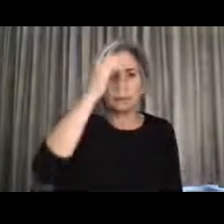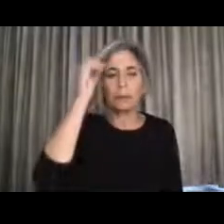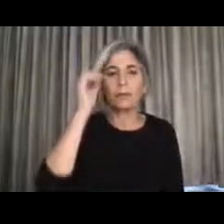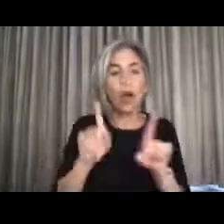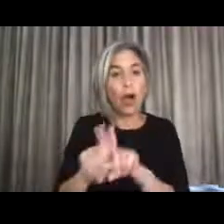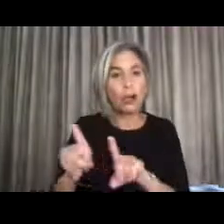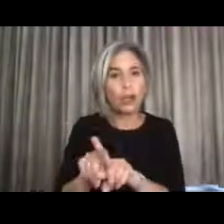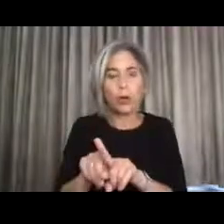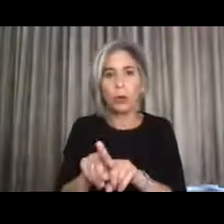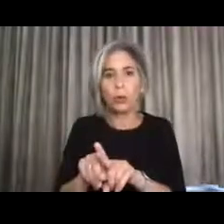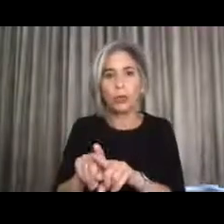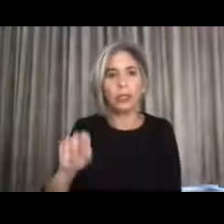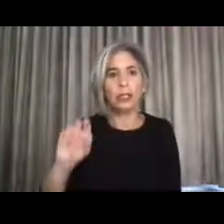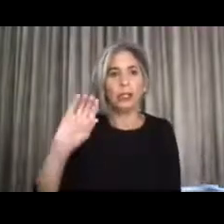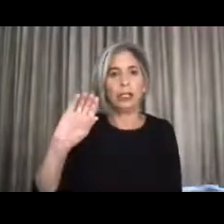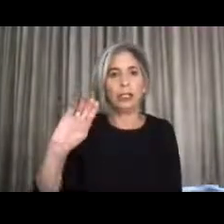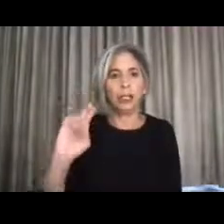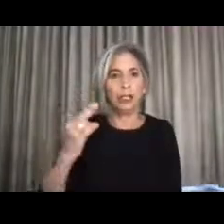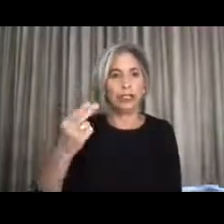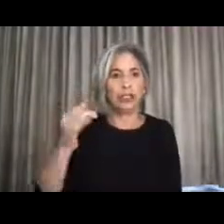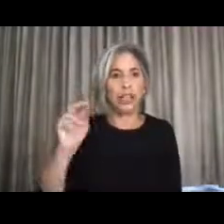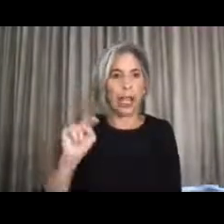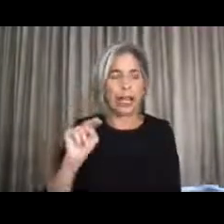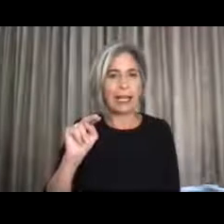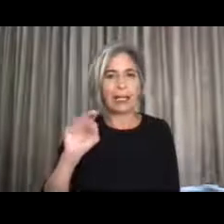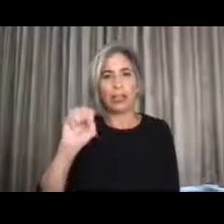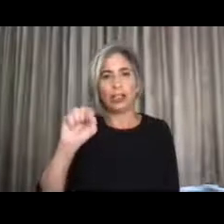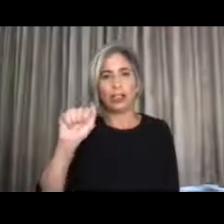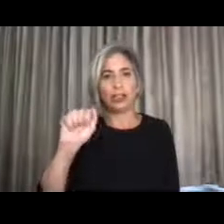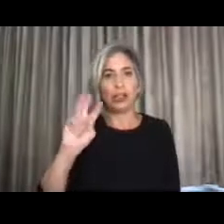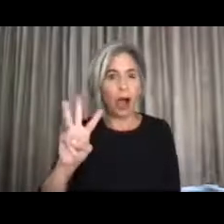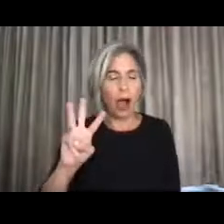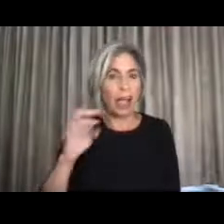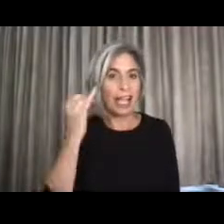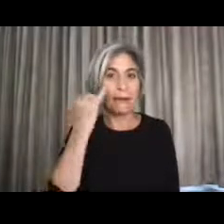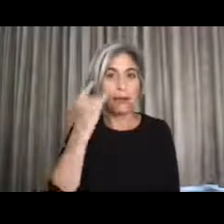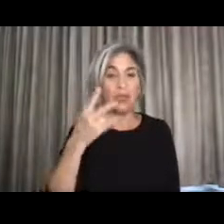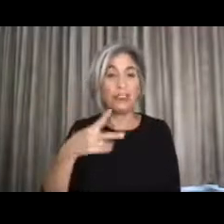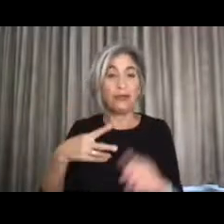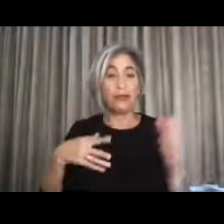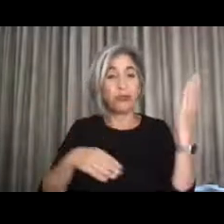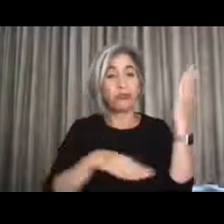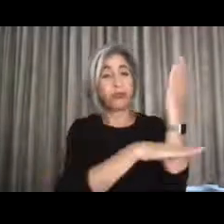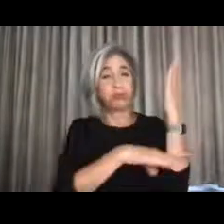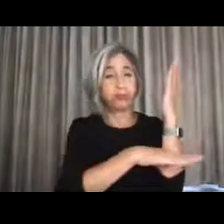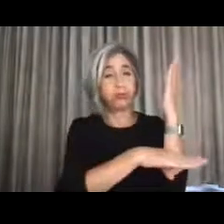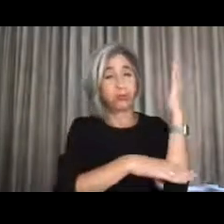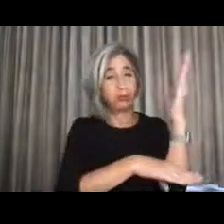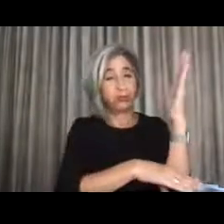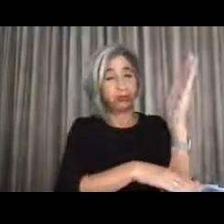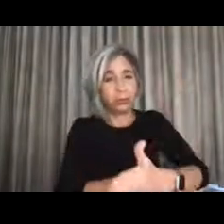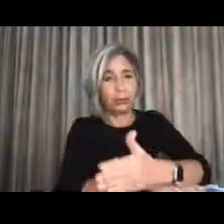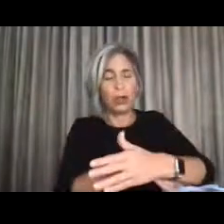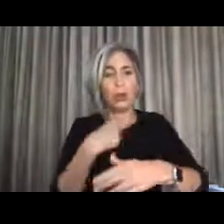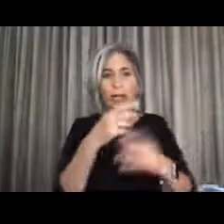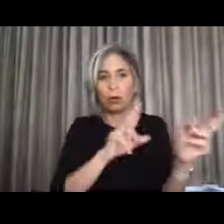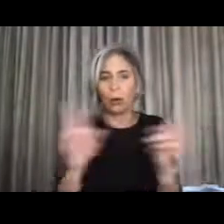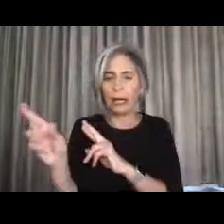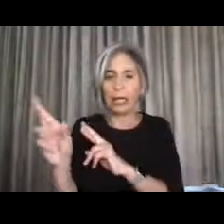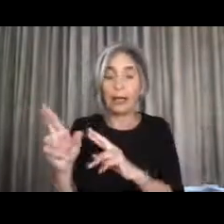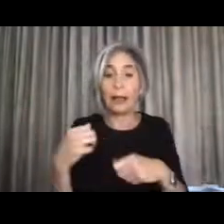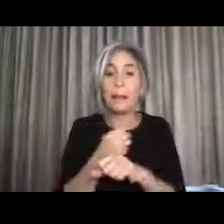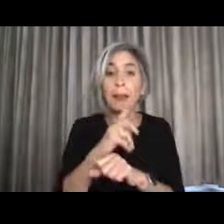chainsaws and whatnot. The crew knows about these things in the event they have to clear any kind of debris. So, and the one thing I will say, make sure you're wearing